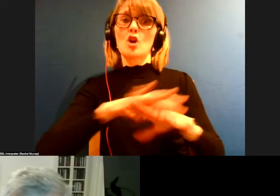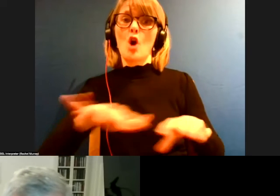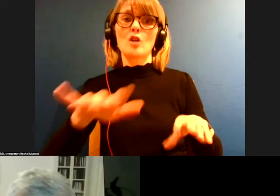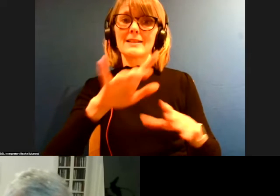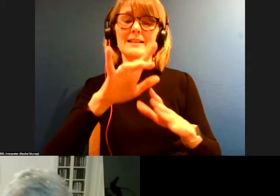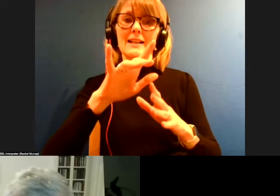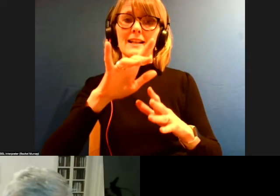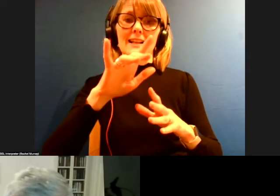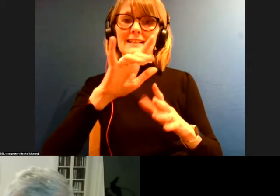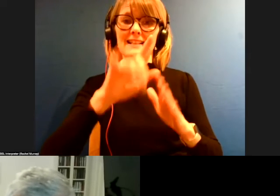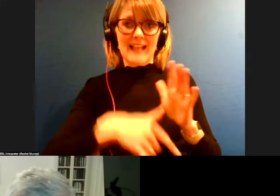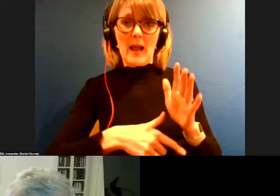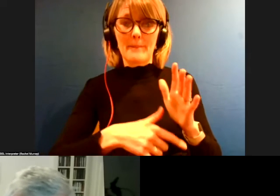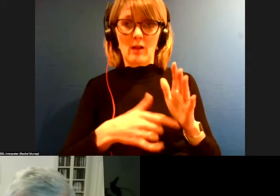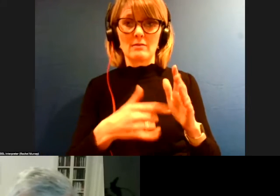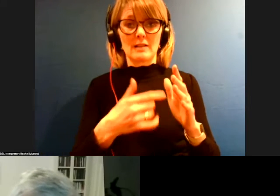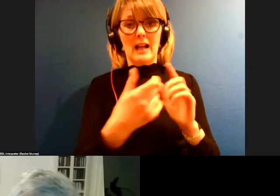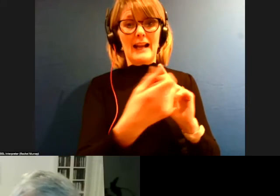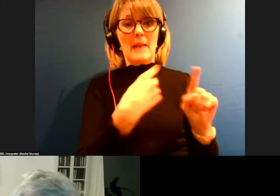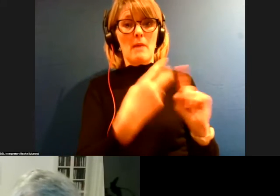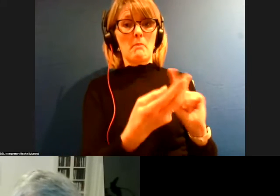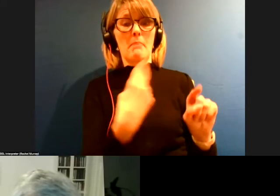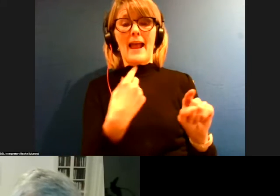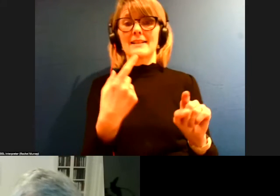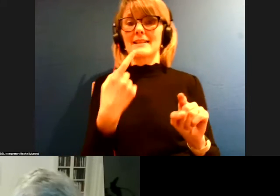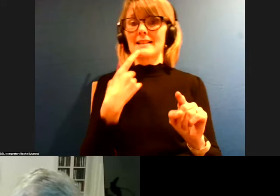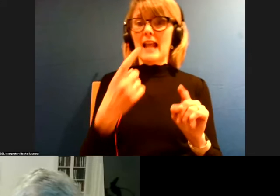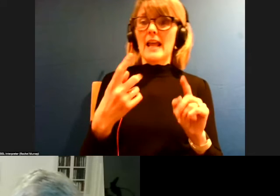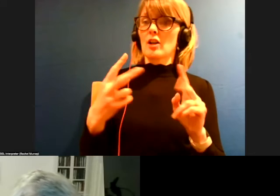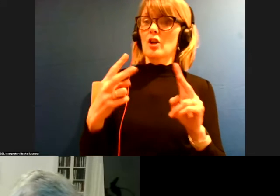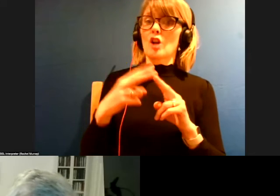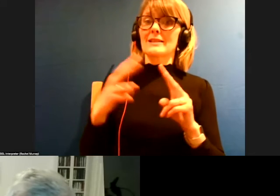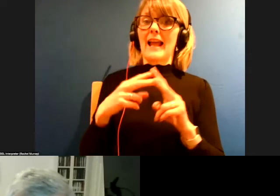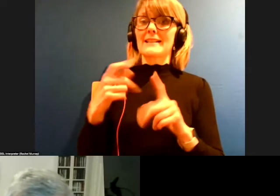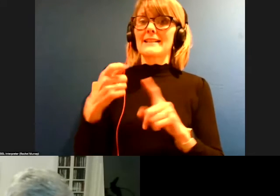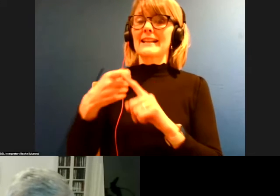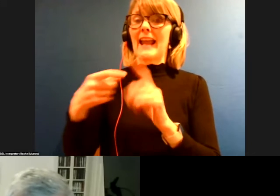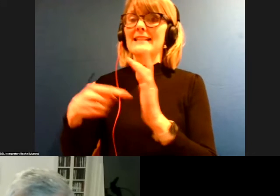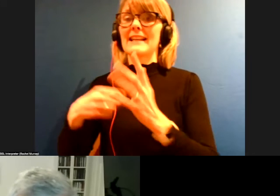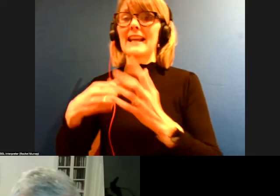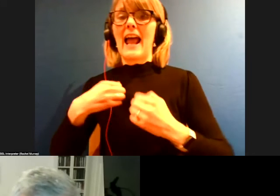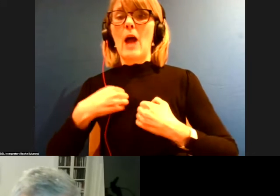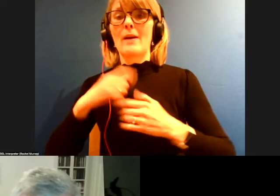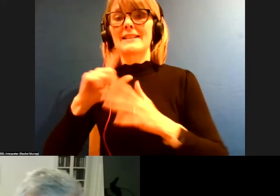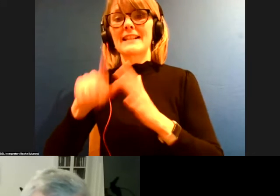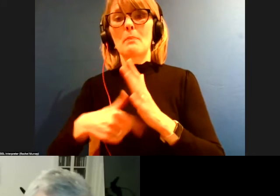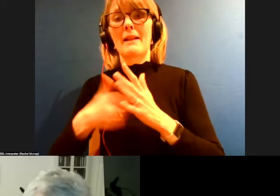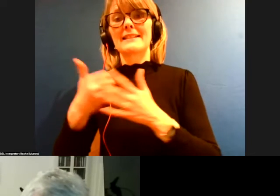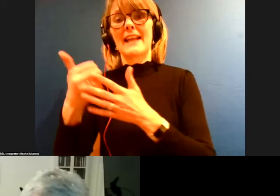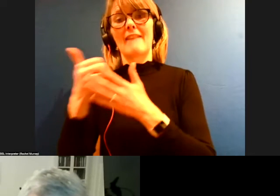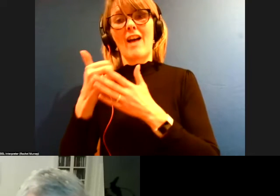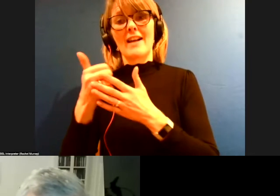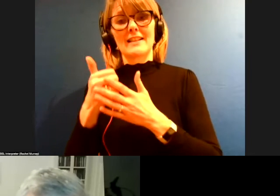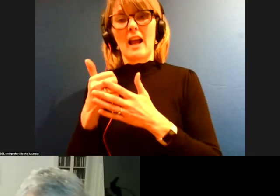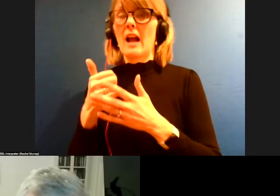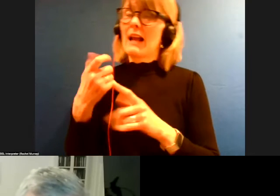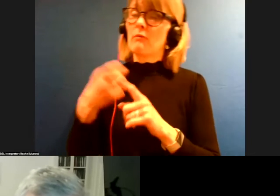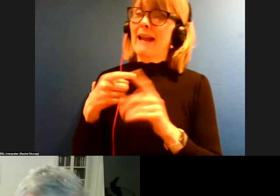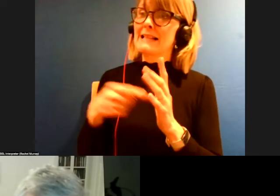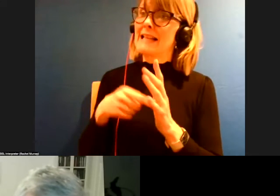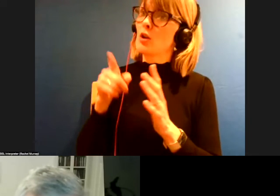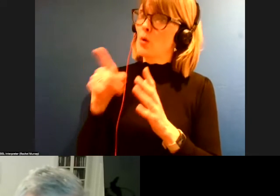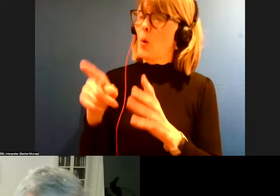actually, our diocesan disability advisor, who'd be able to help me. Now, Katie, you are wonderful, but you